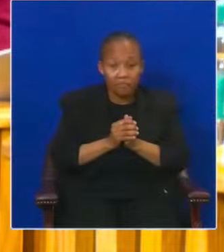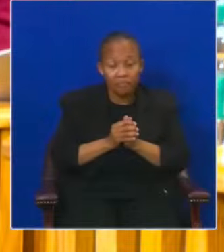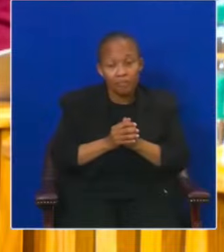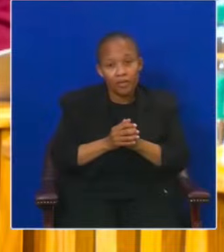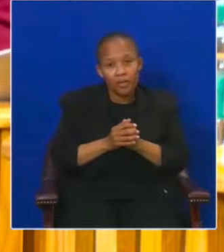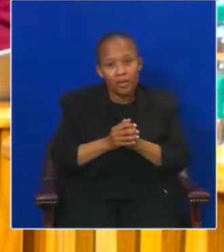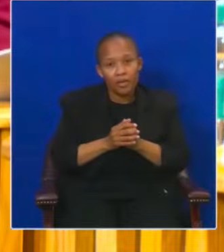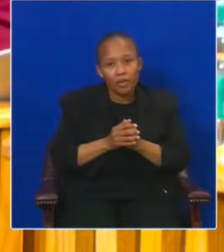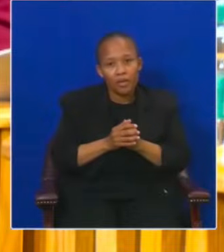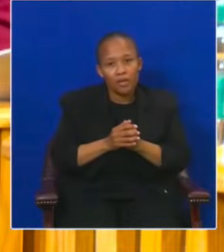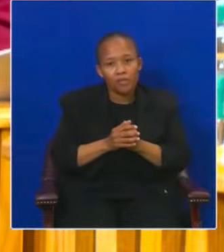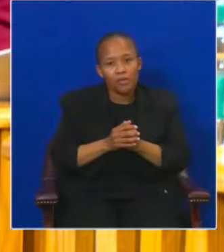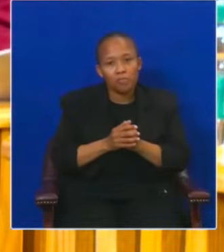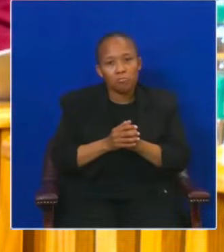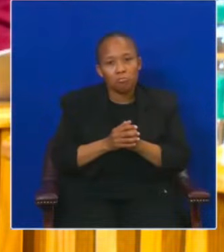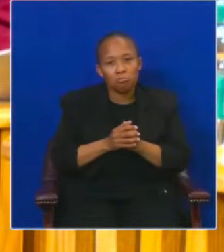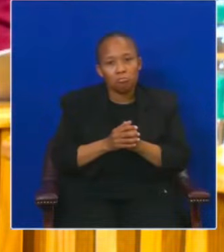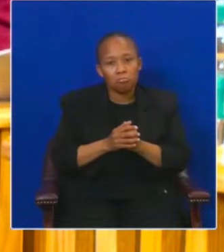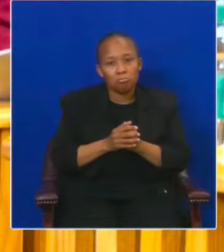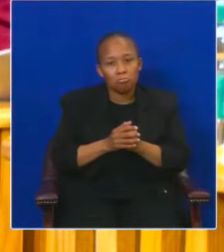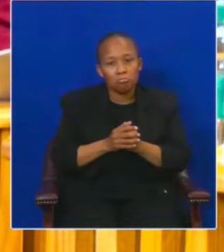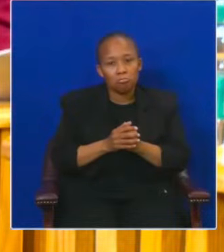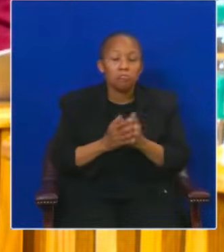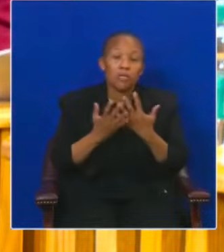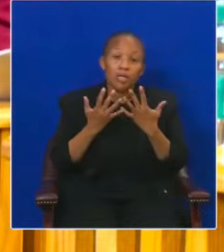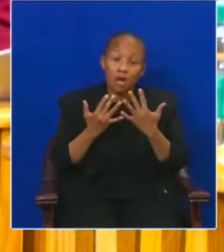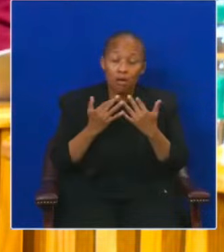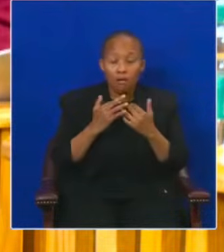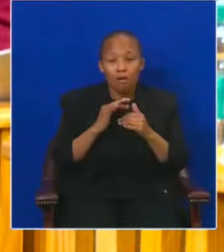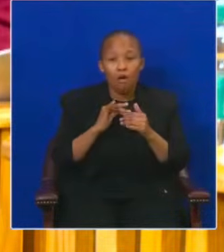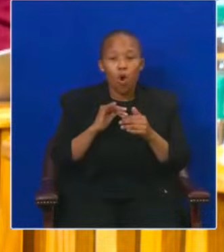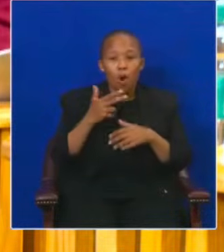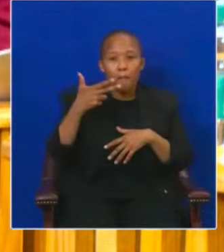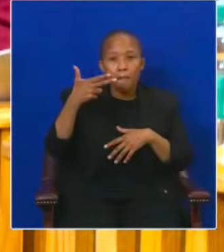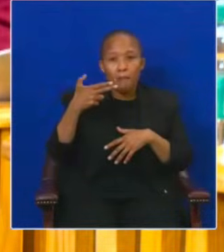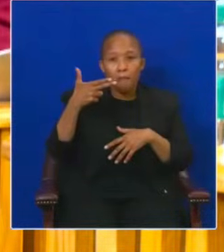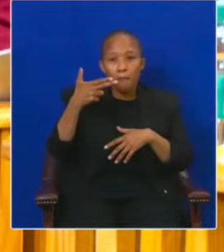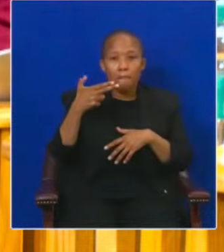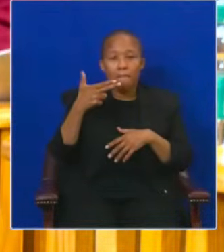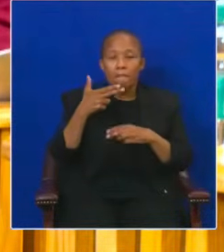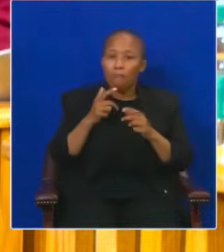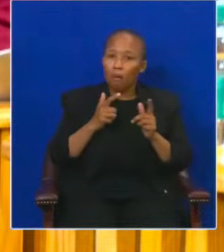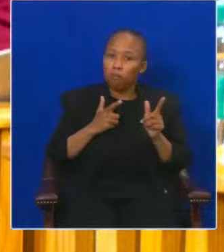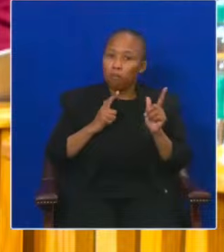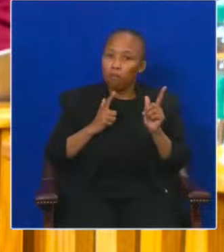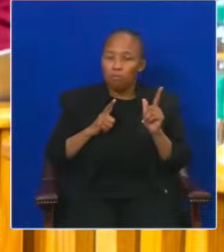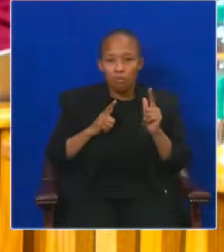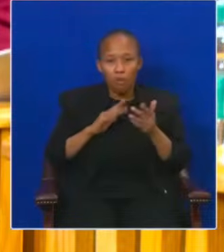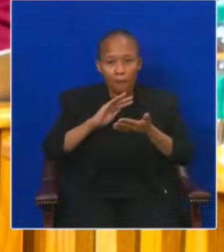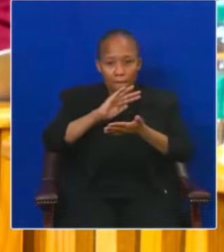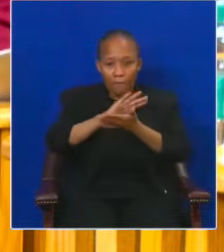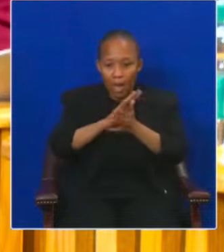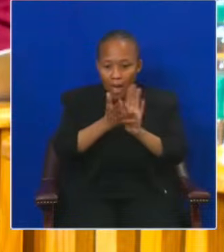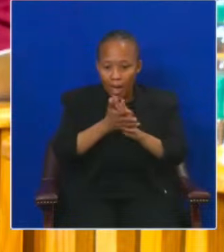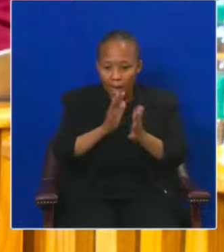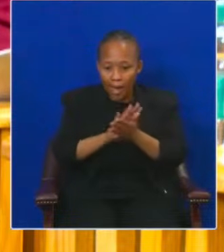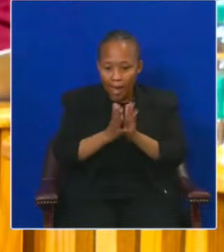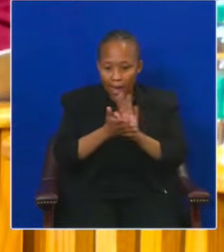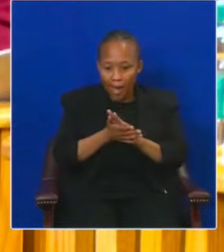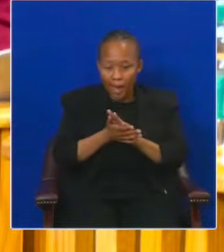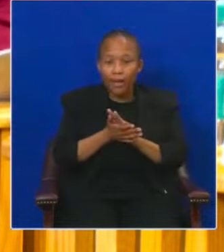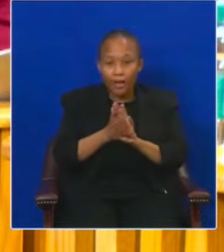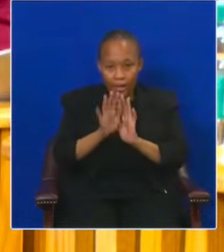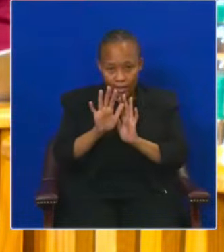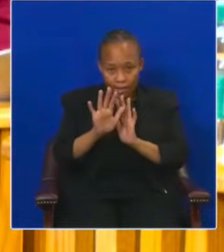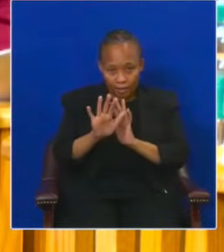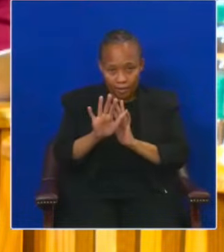the exhibits or the firearms, we then had to proceed to withdraw from the